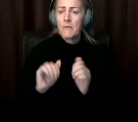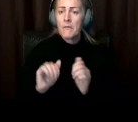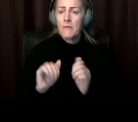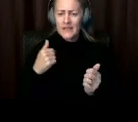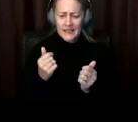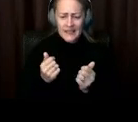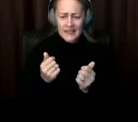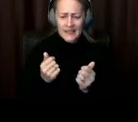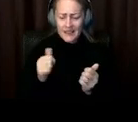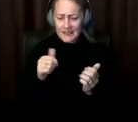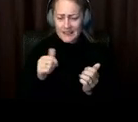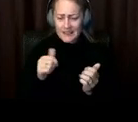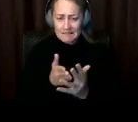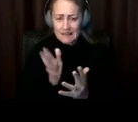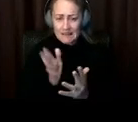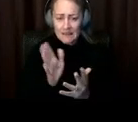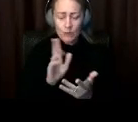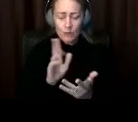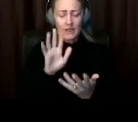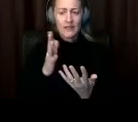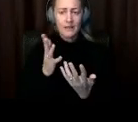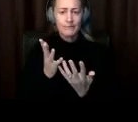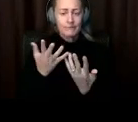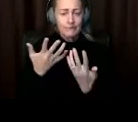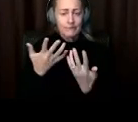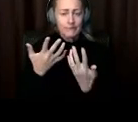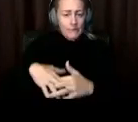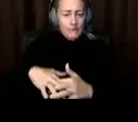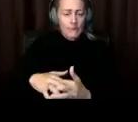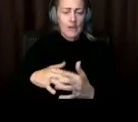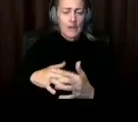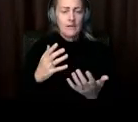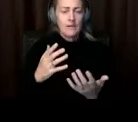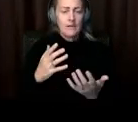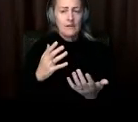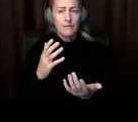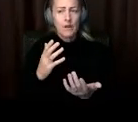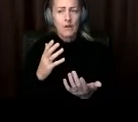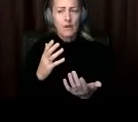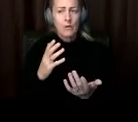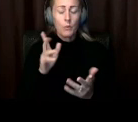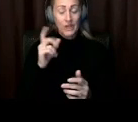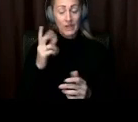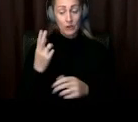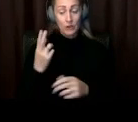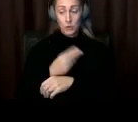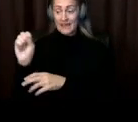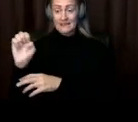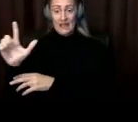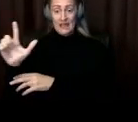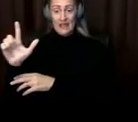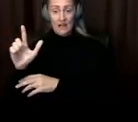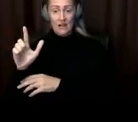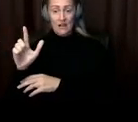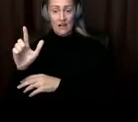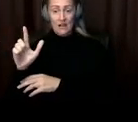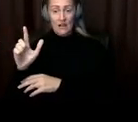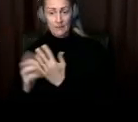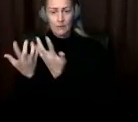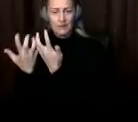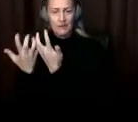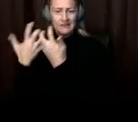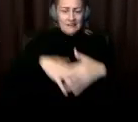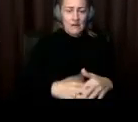SEL work throughout the course of the day and not in just to our 20 or 30 minute opener, right? How are we valuing our students'